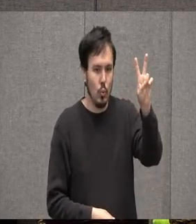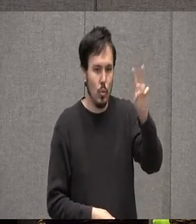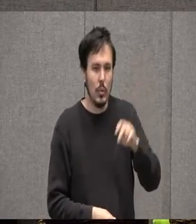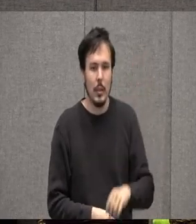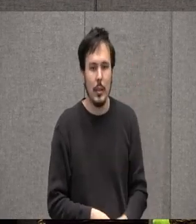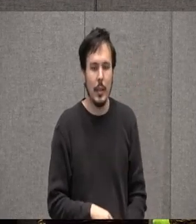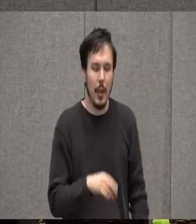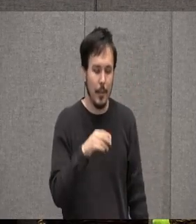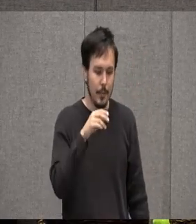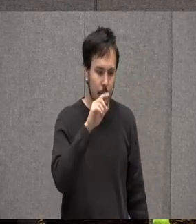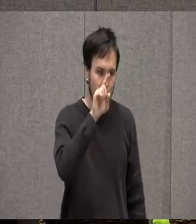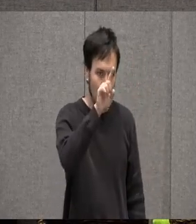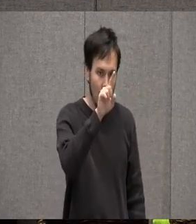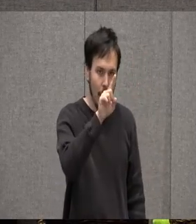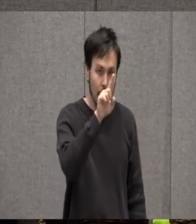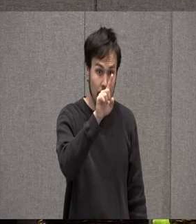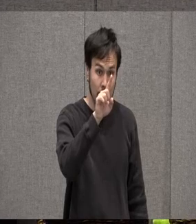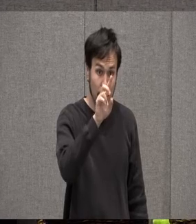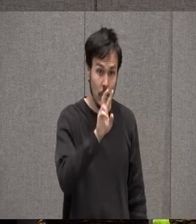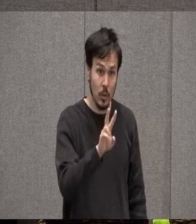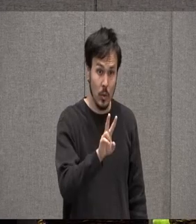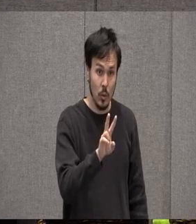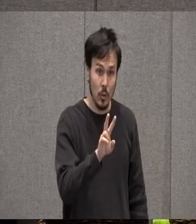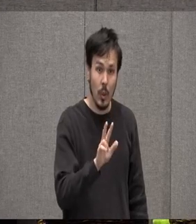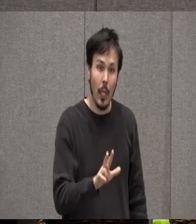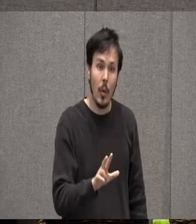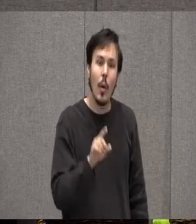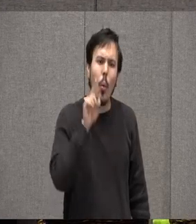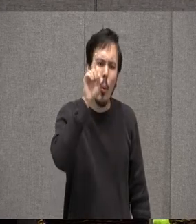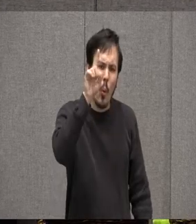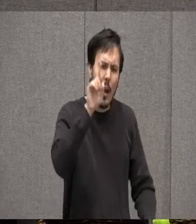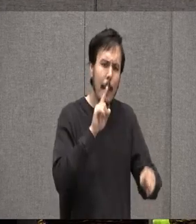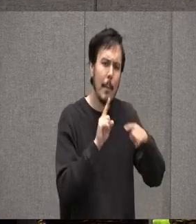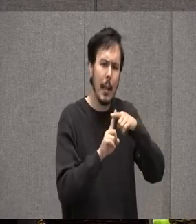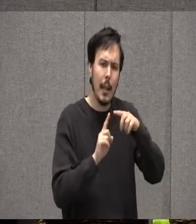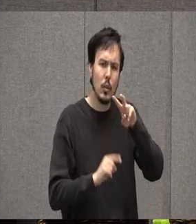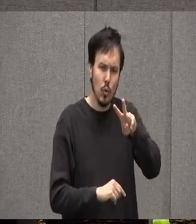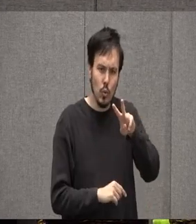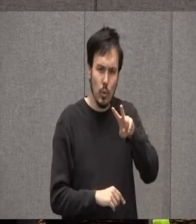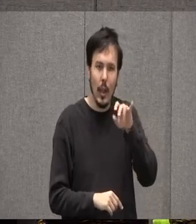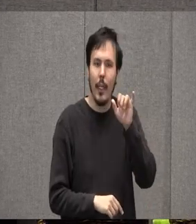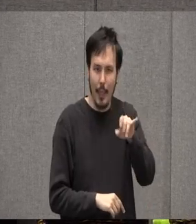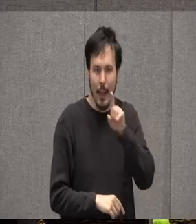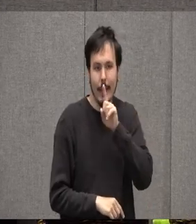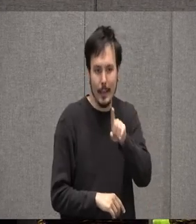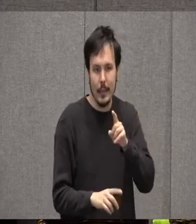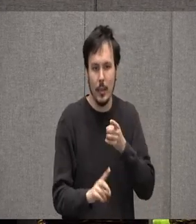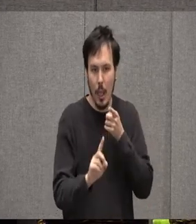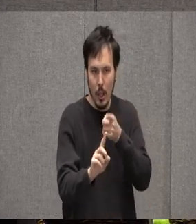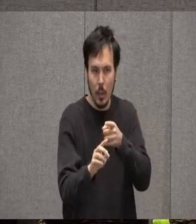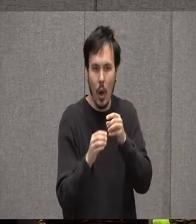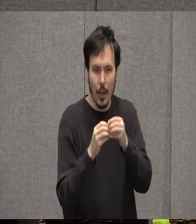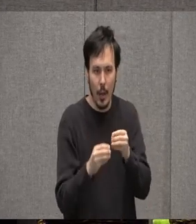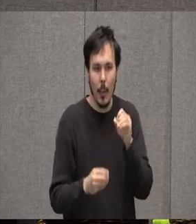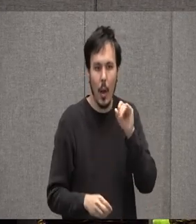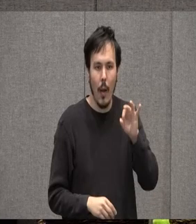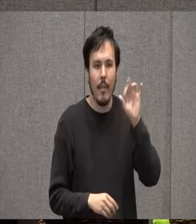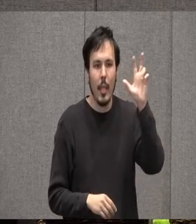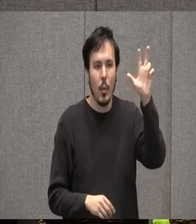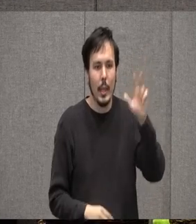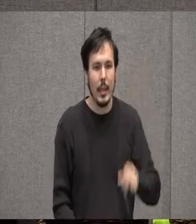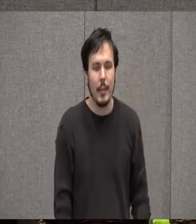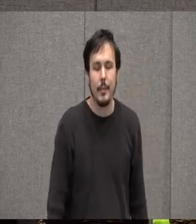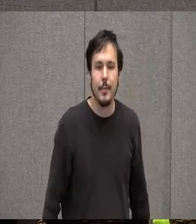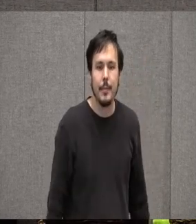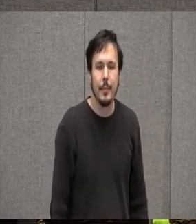one. Now I have one plus two, which would equal my target number of three.